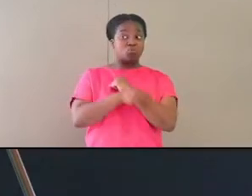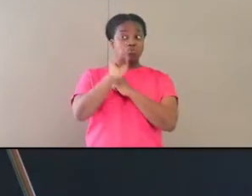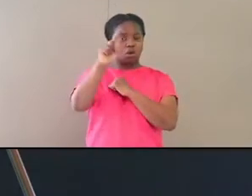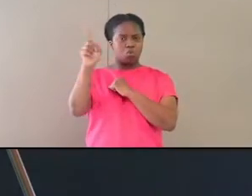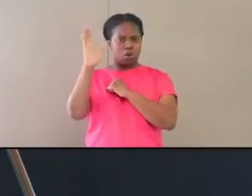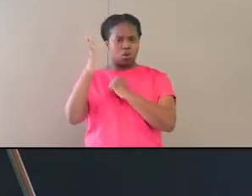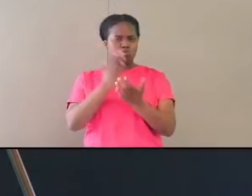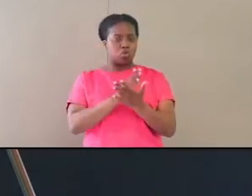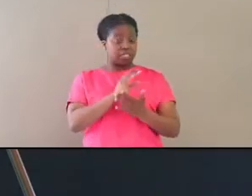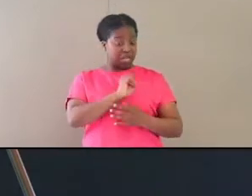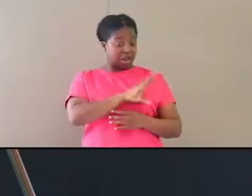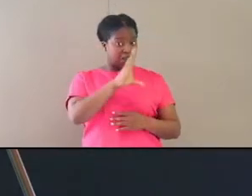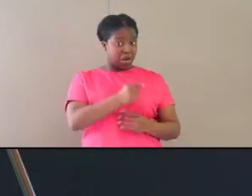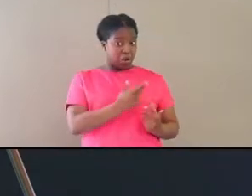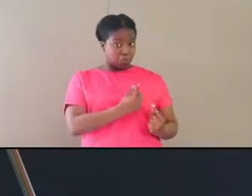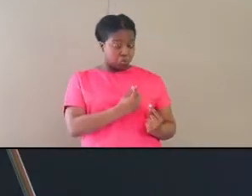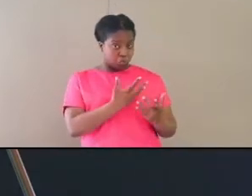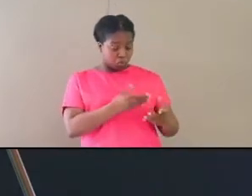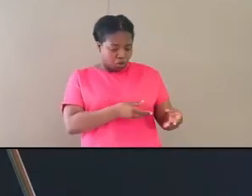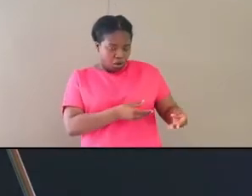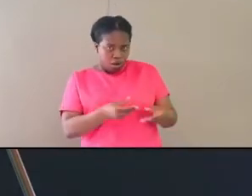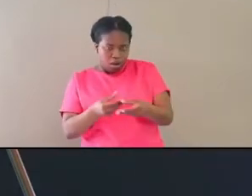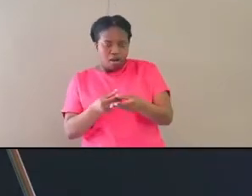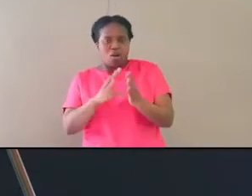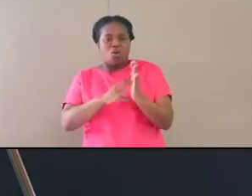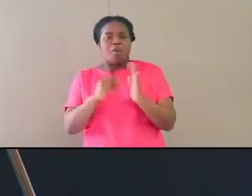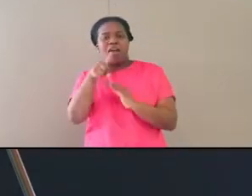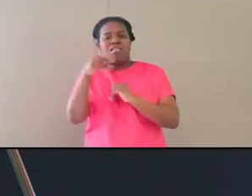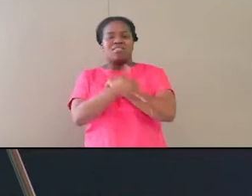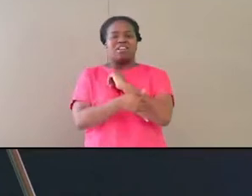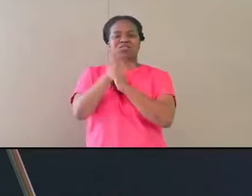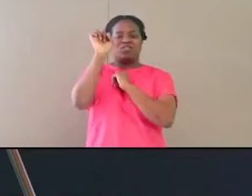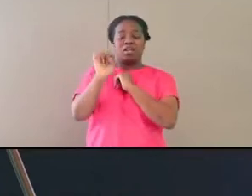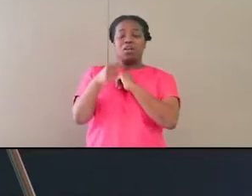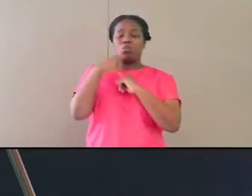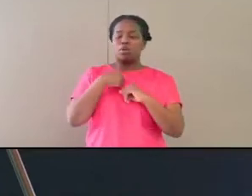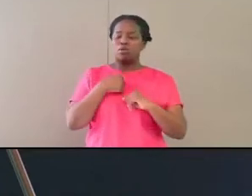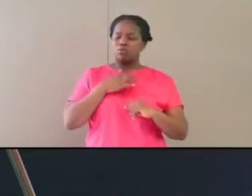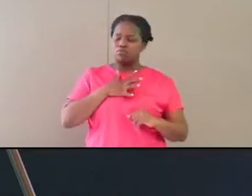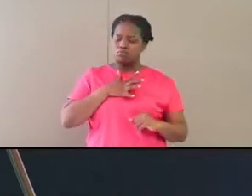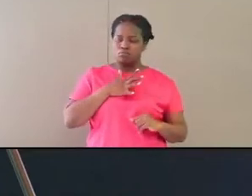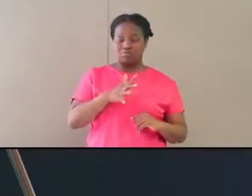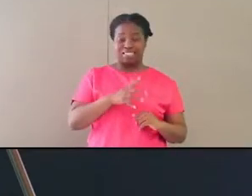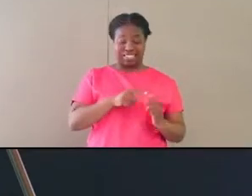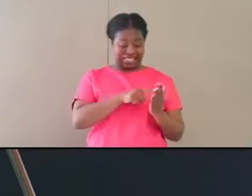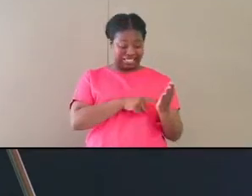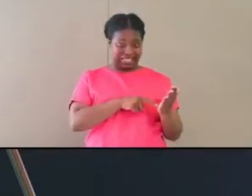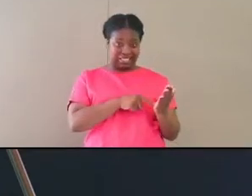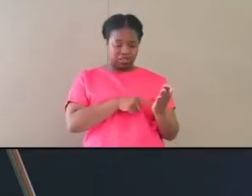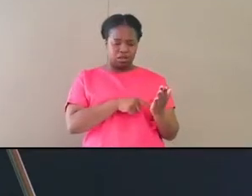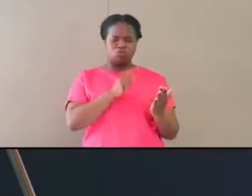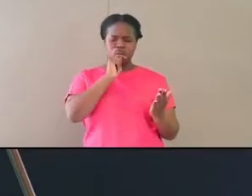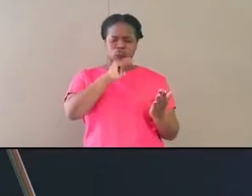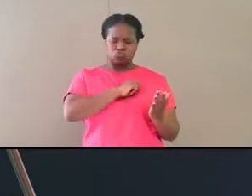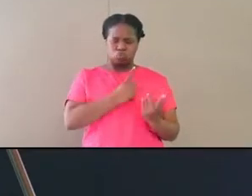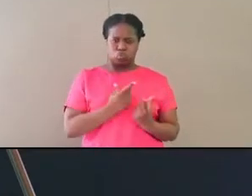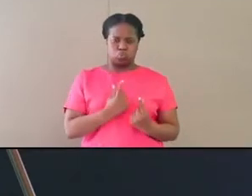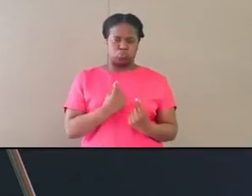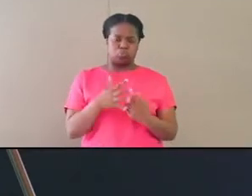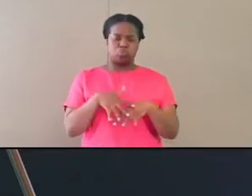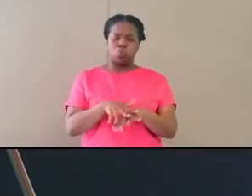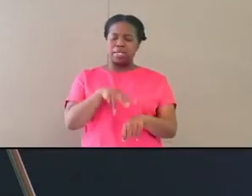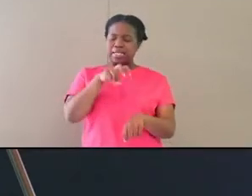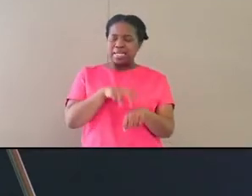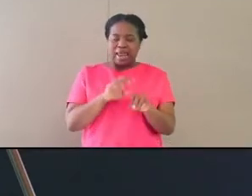it is our wish that this report and the accompanying results are fully engaged with as colleague was saying we need a call for